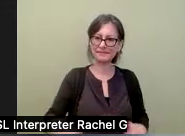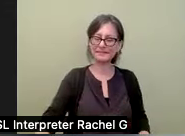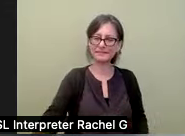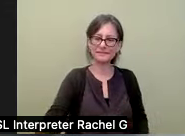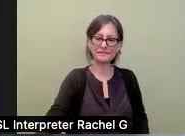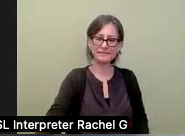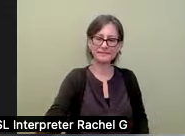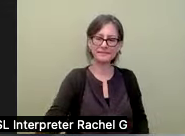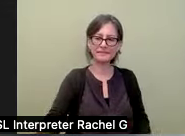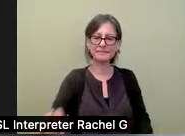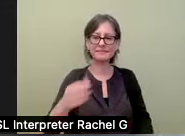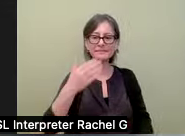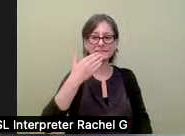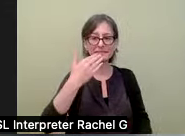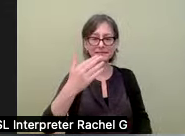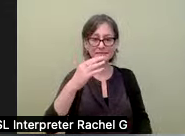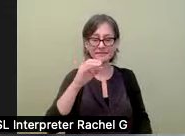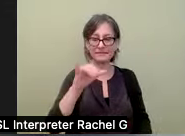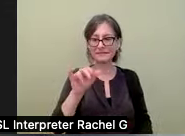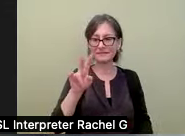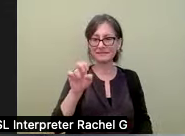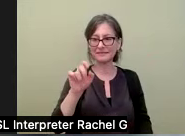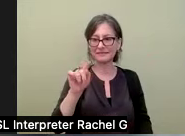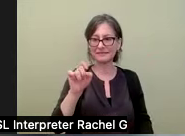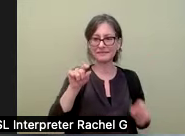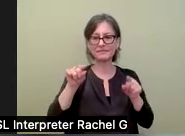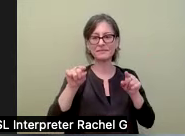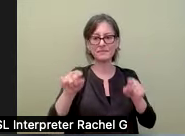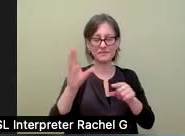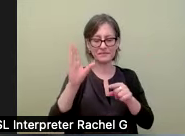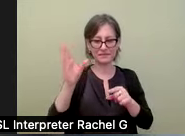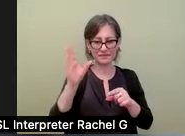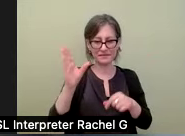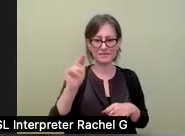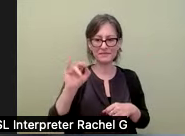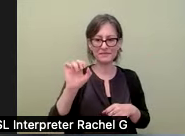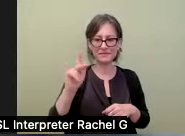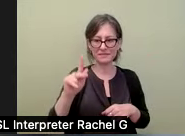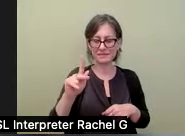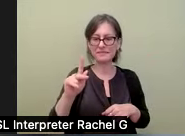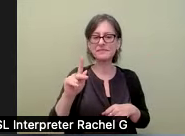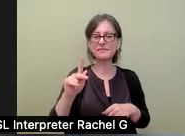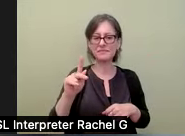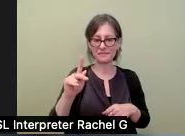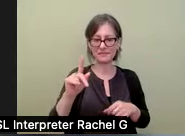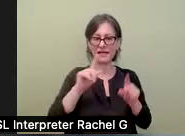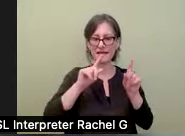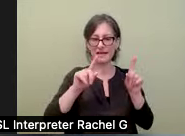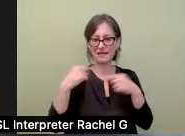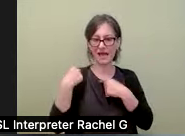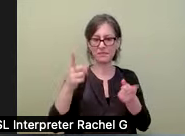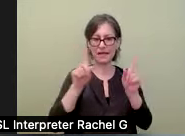Thank you, Yvette. And while you've been presenting, Nick, our presenter earlier, has been answering